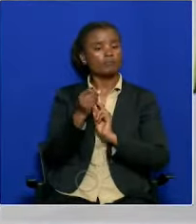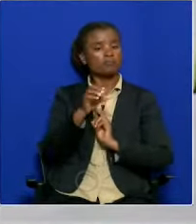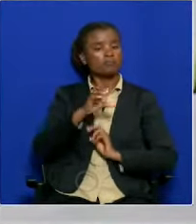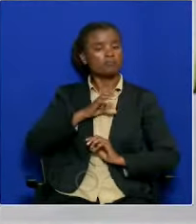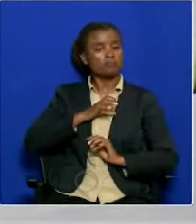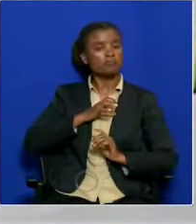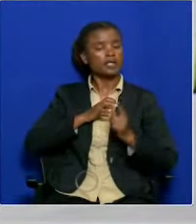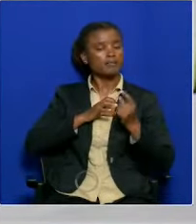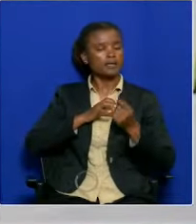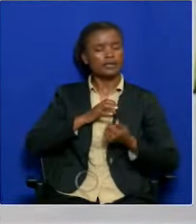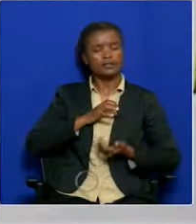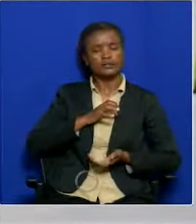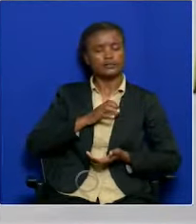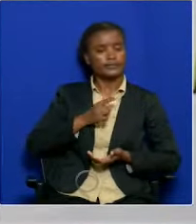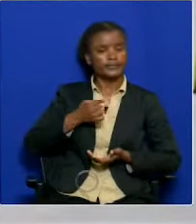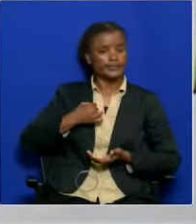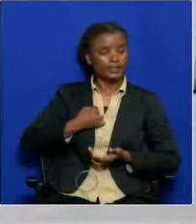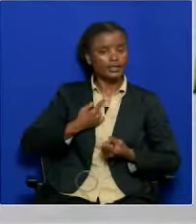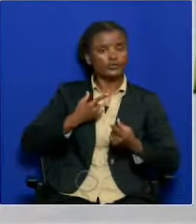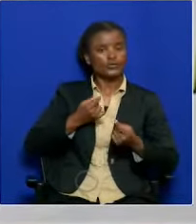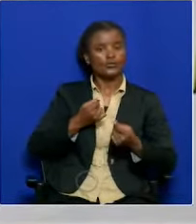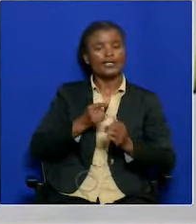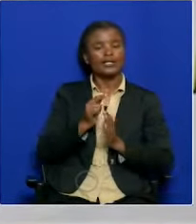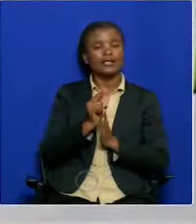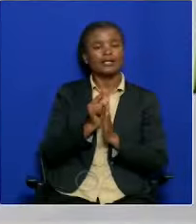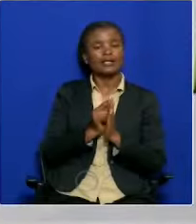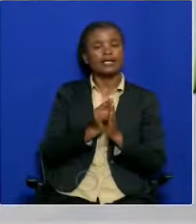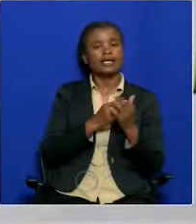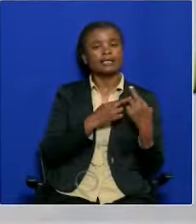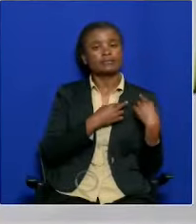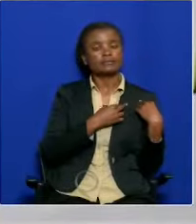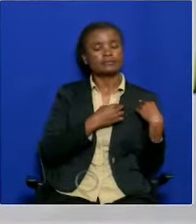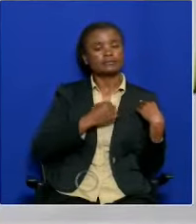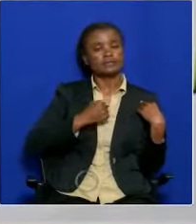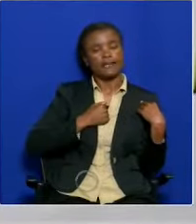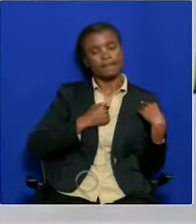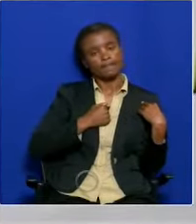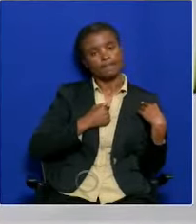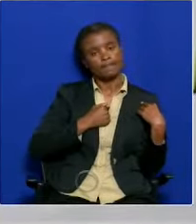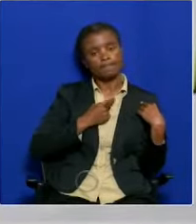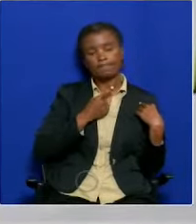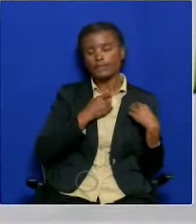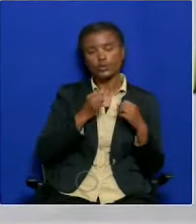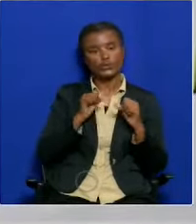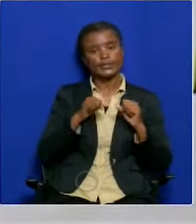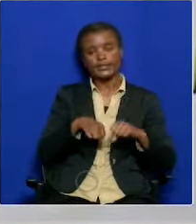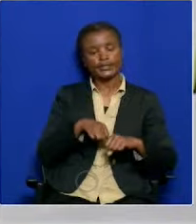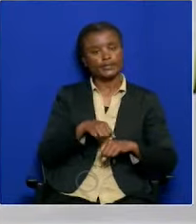legal duty. So I don't agree with that.